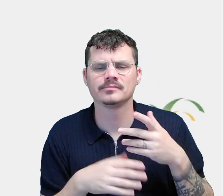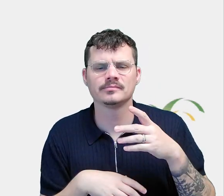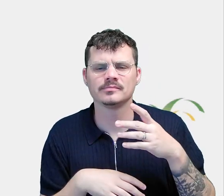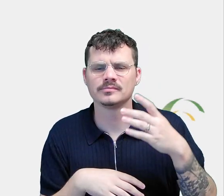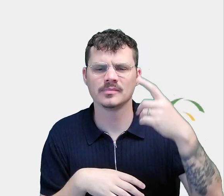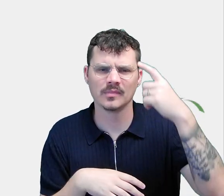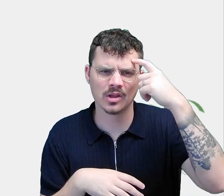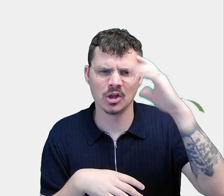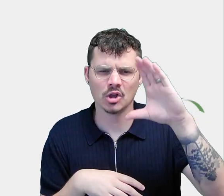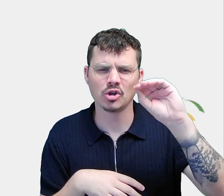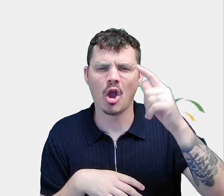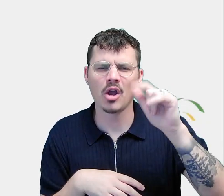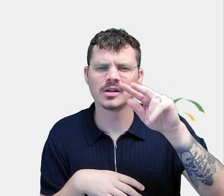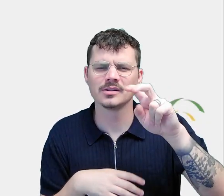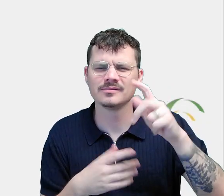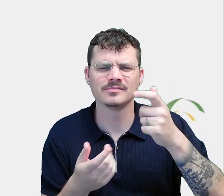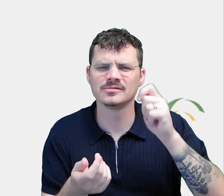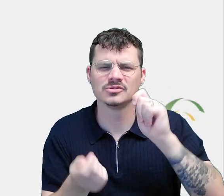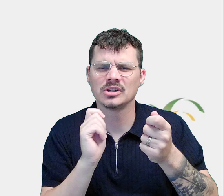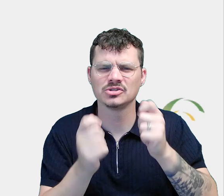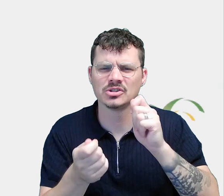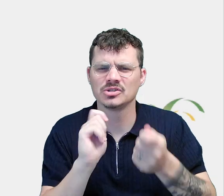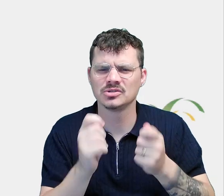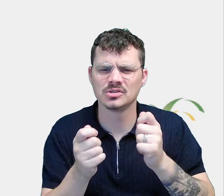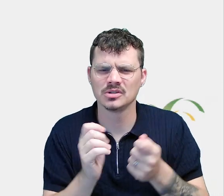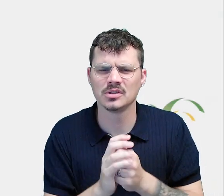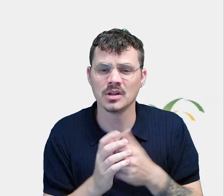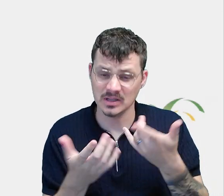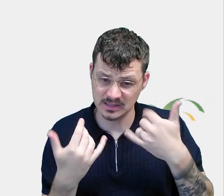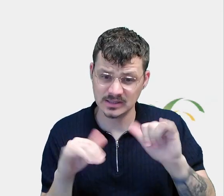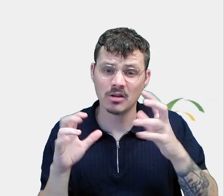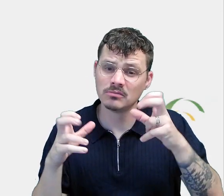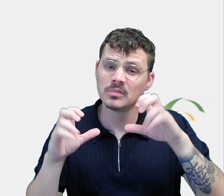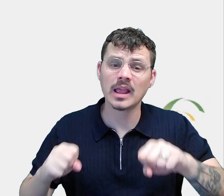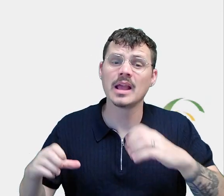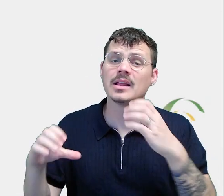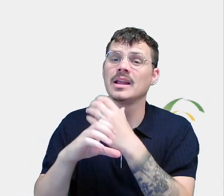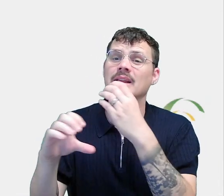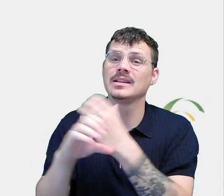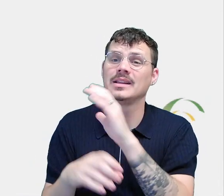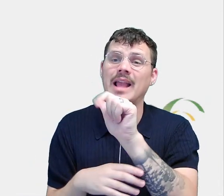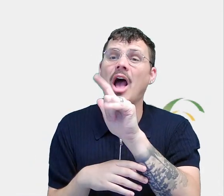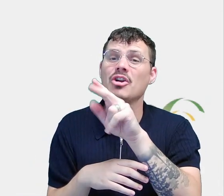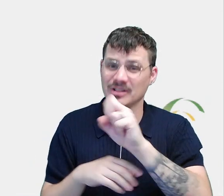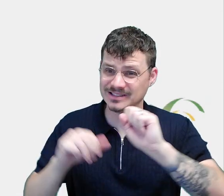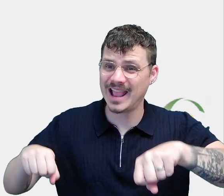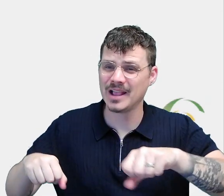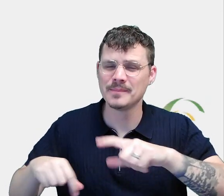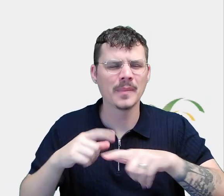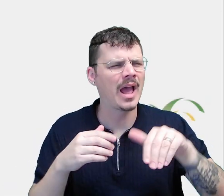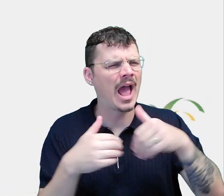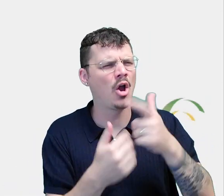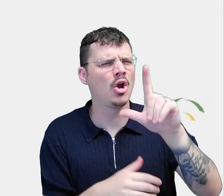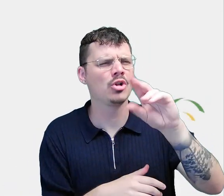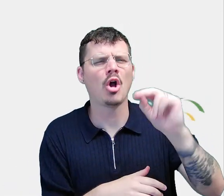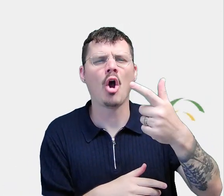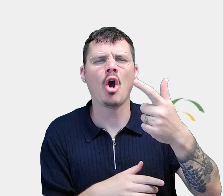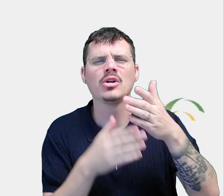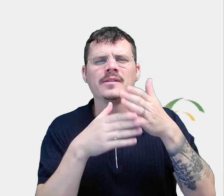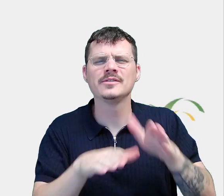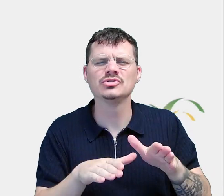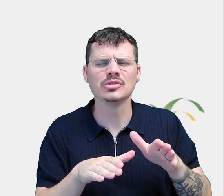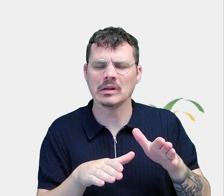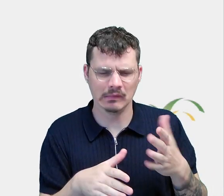Patchy cognitive changes. The person can still do calculus, but long division is gone, for example.